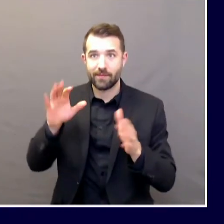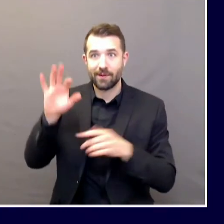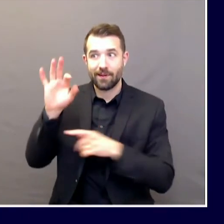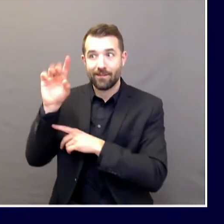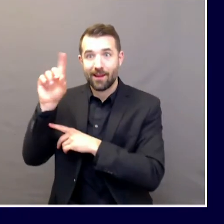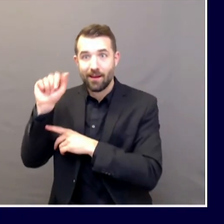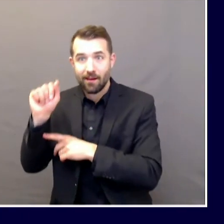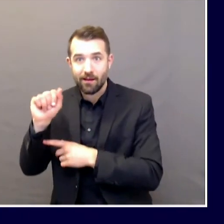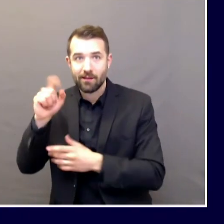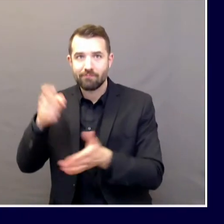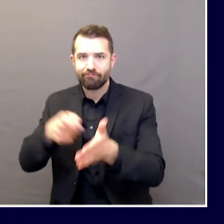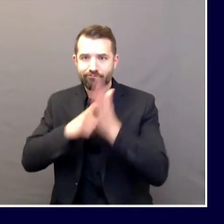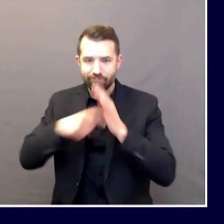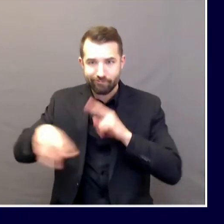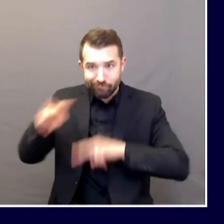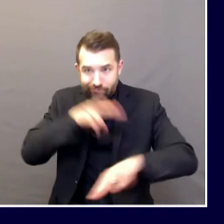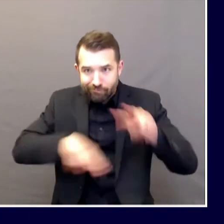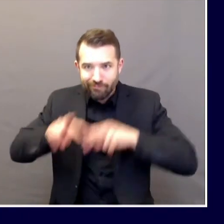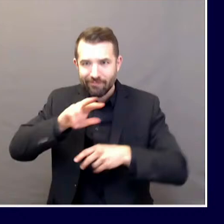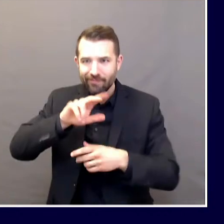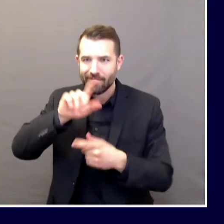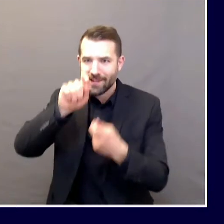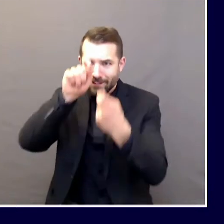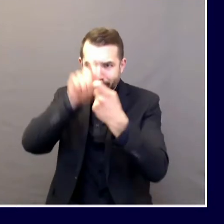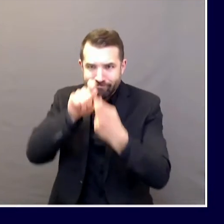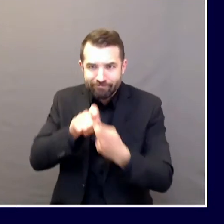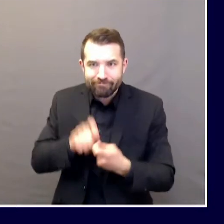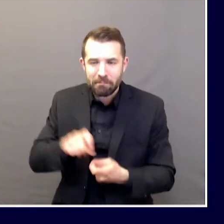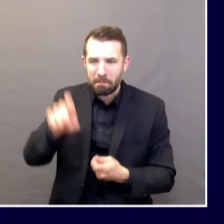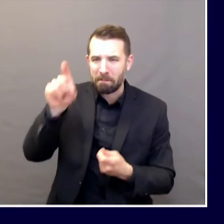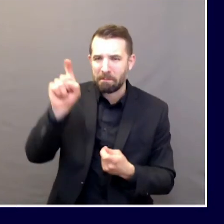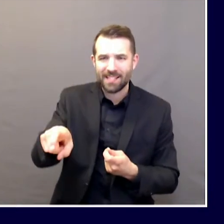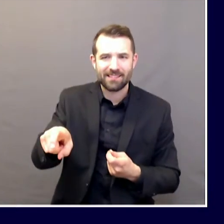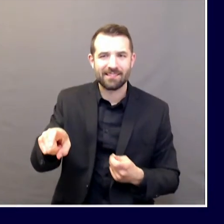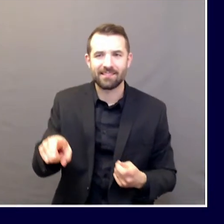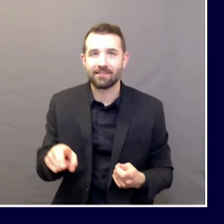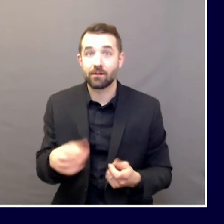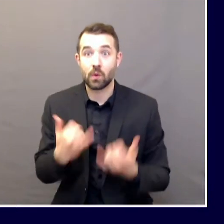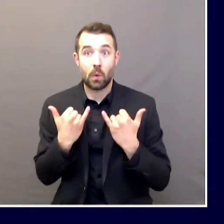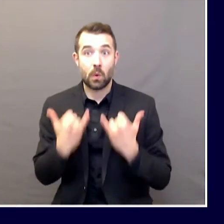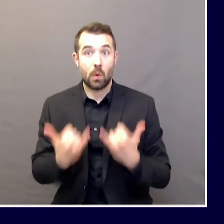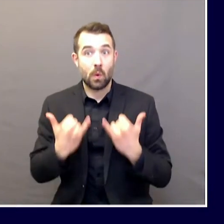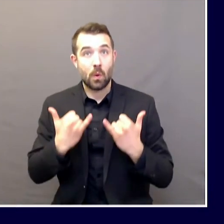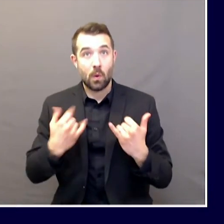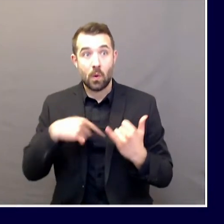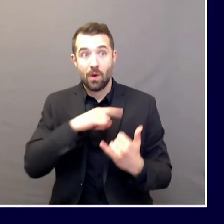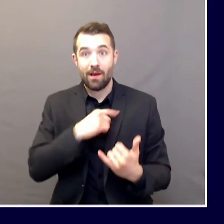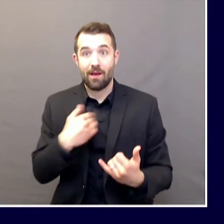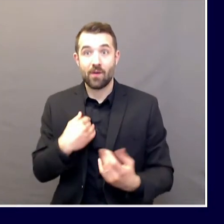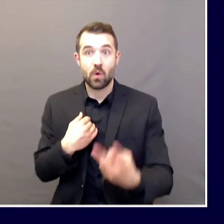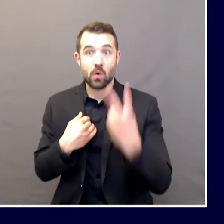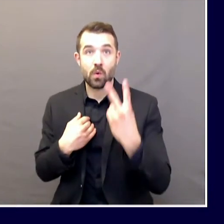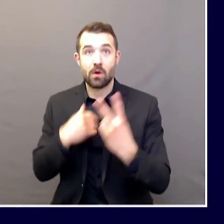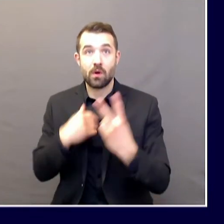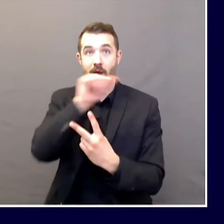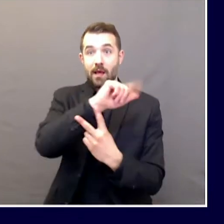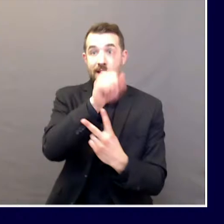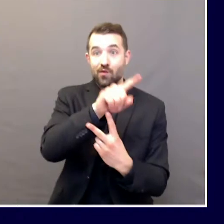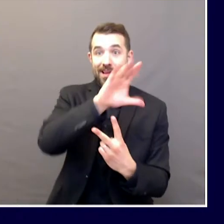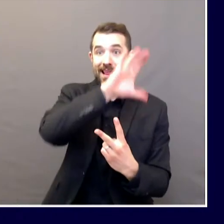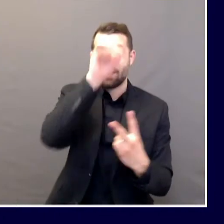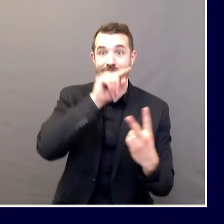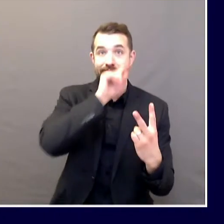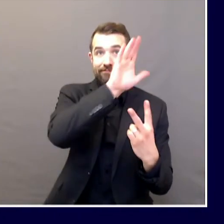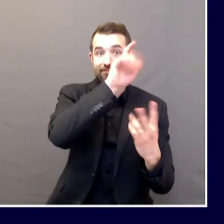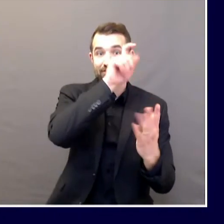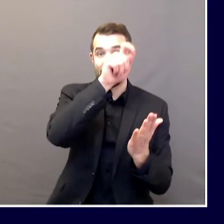from the manufacturer and then a statement from the National Institute of Allergy and Infectious Disease that came out early this morning or late last